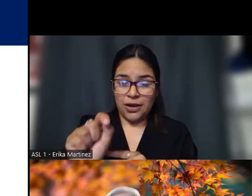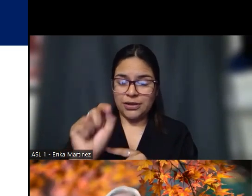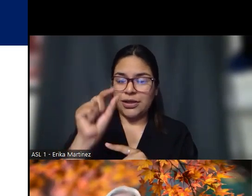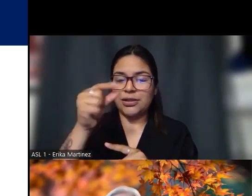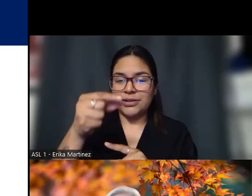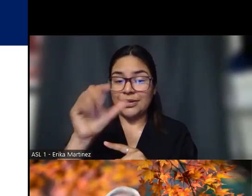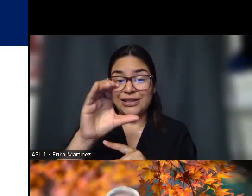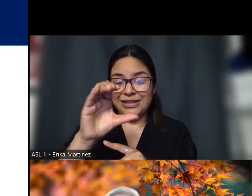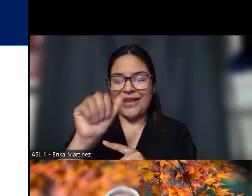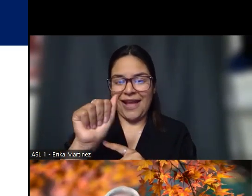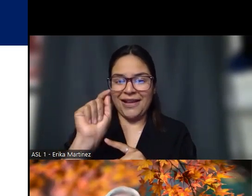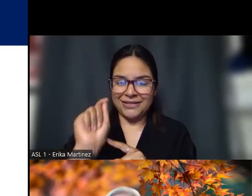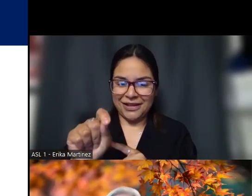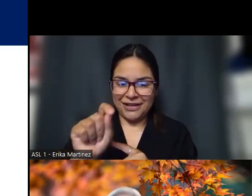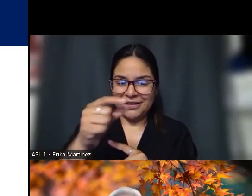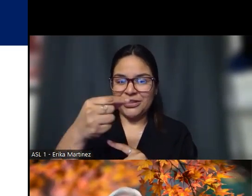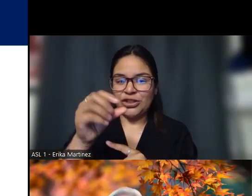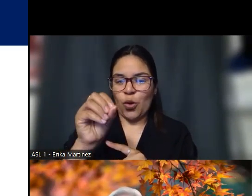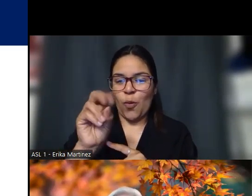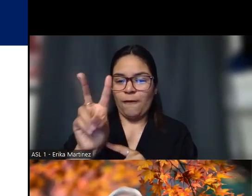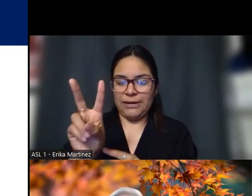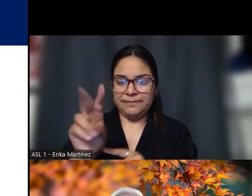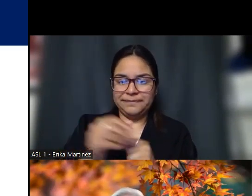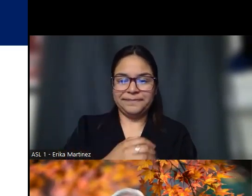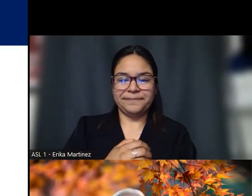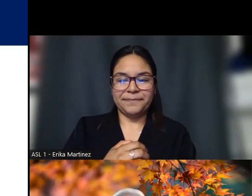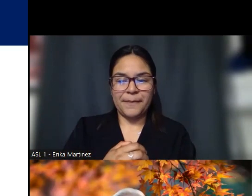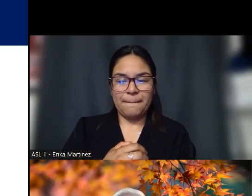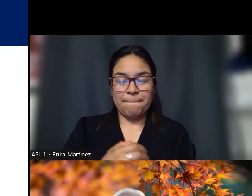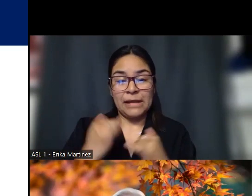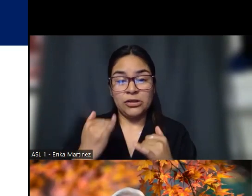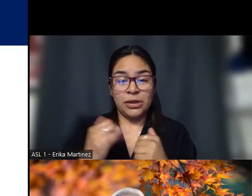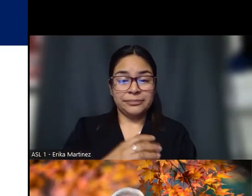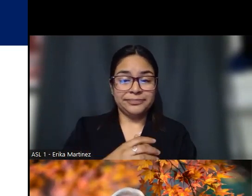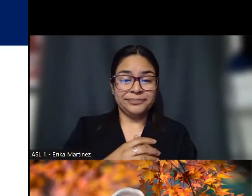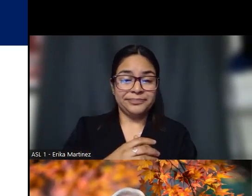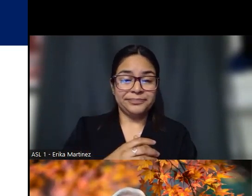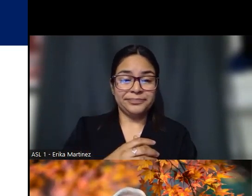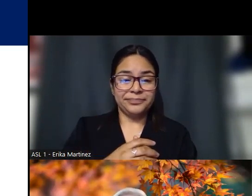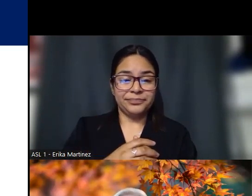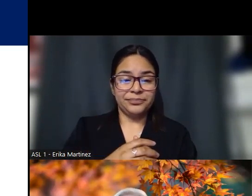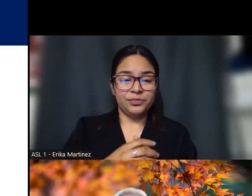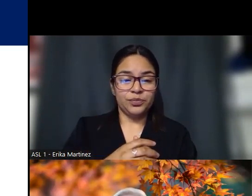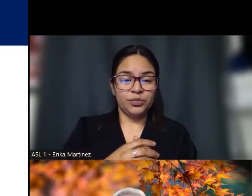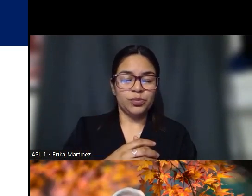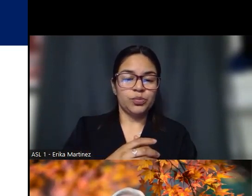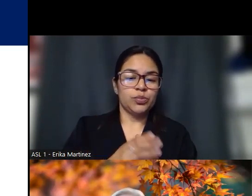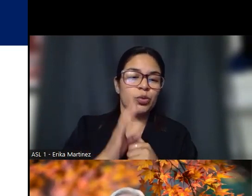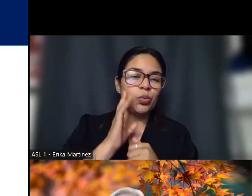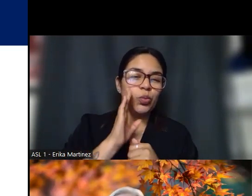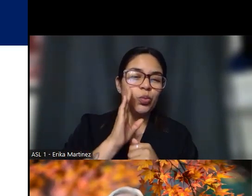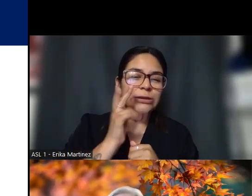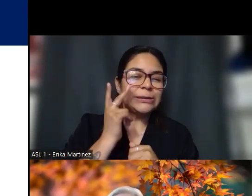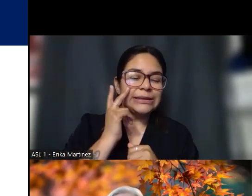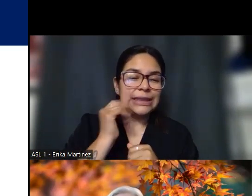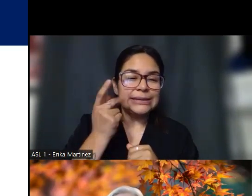aging.ca.gov. So I'm going to go over to the attendees and we have a